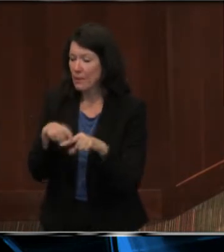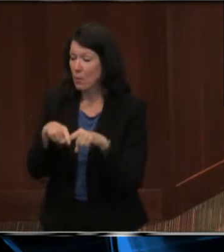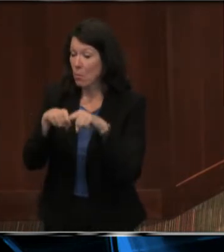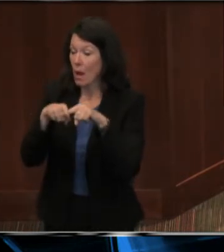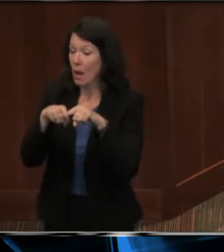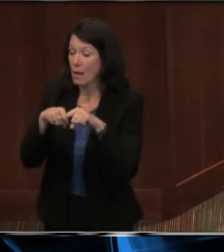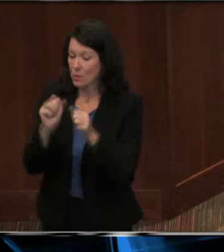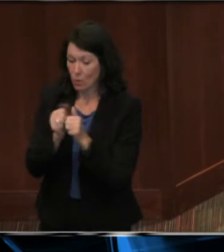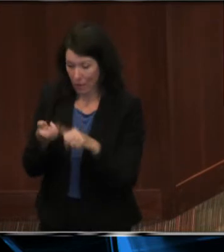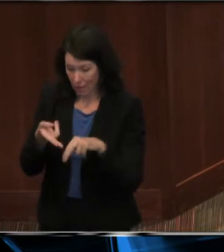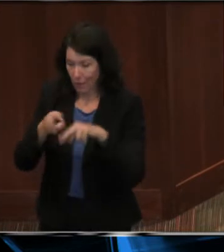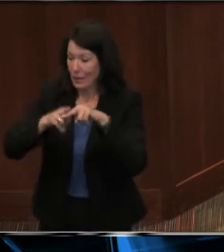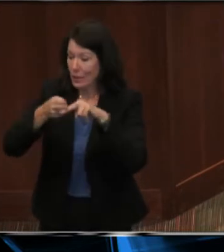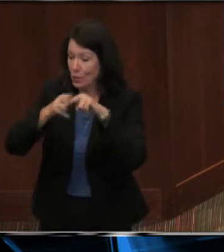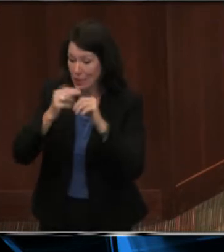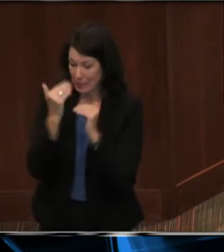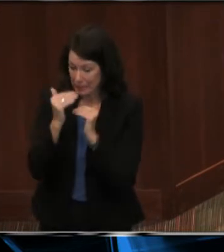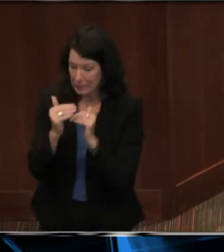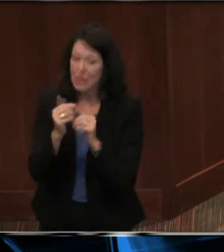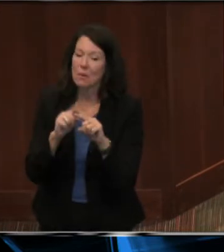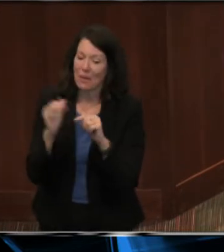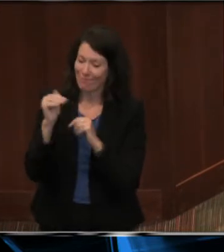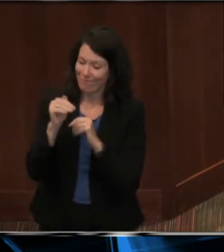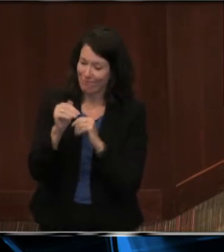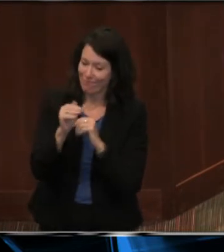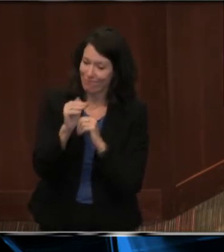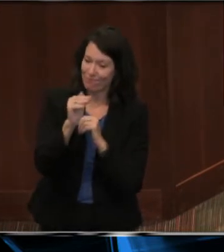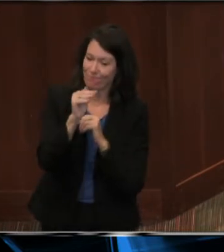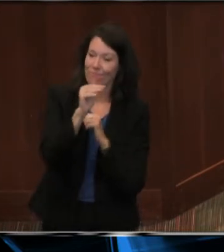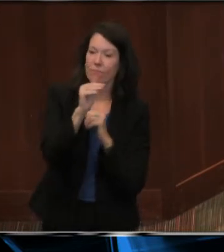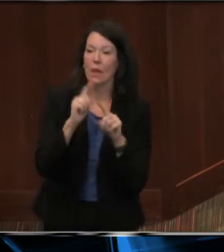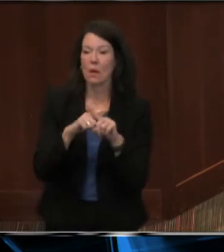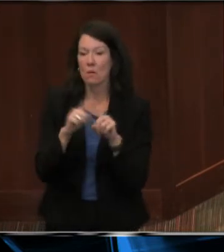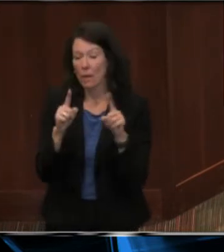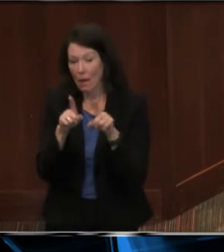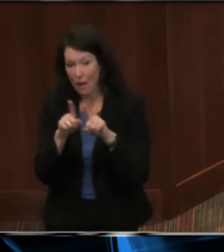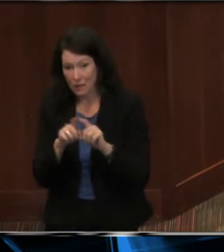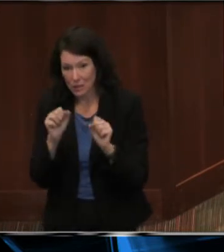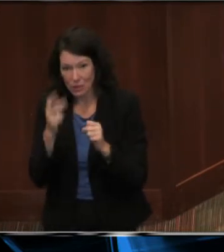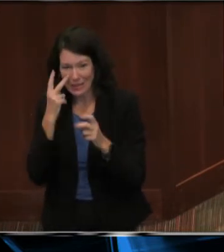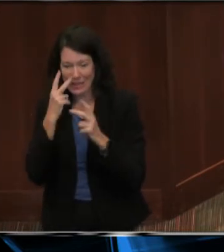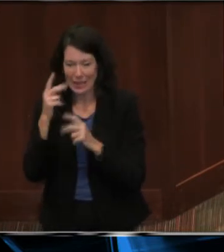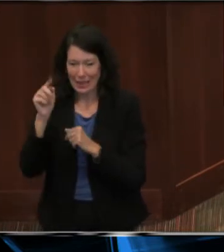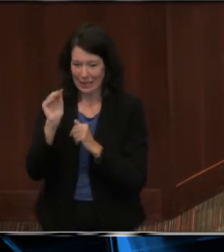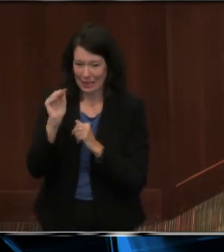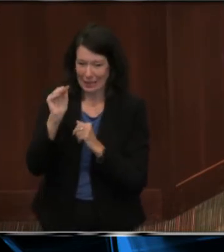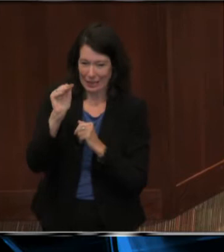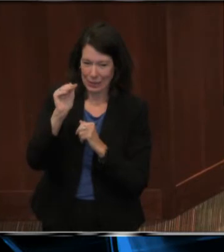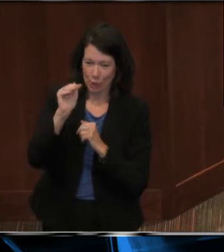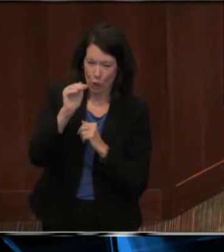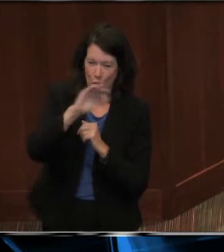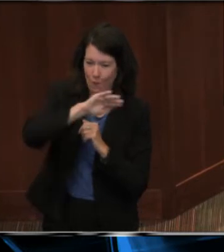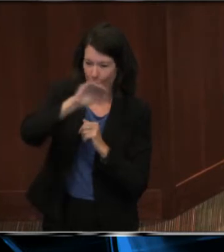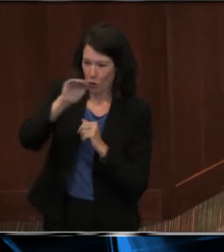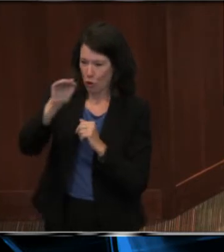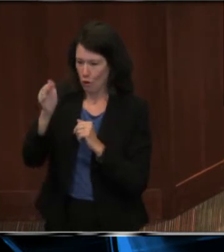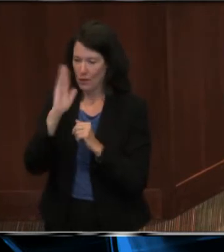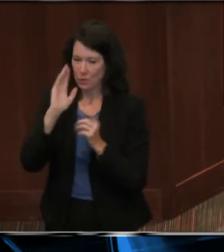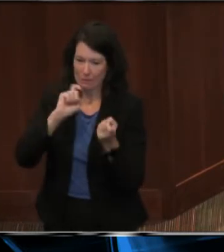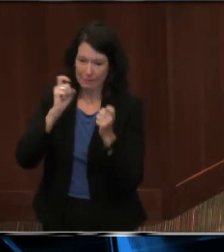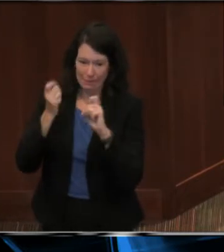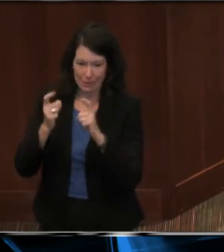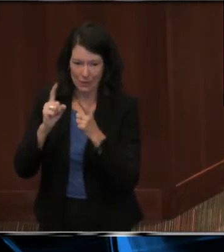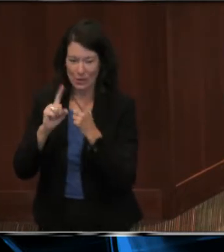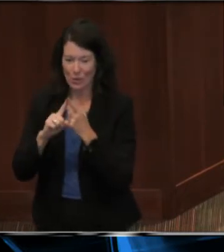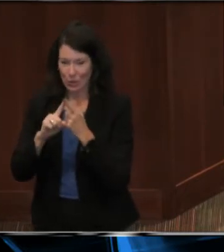pause in their increase. But India is also beginning to, you can see their curve is beginning to move into